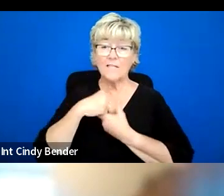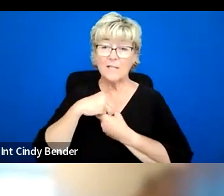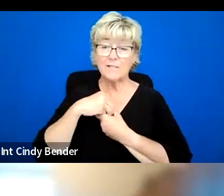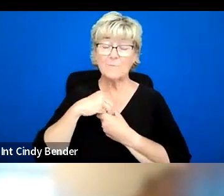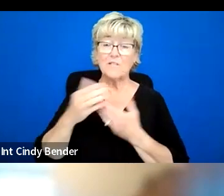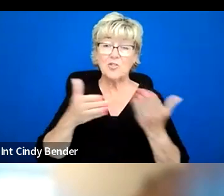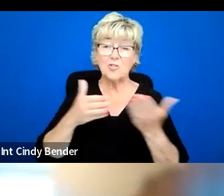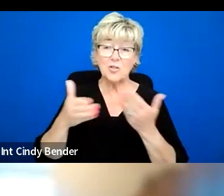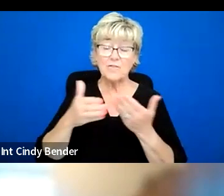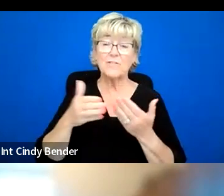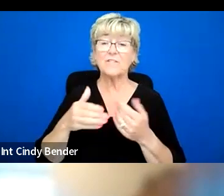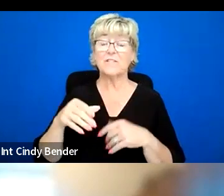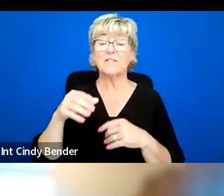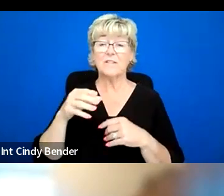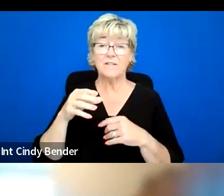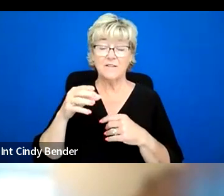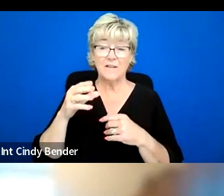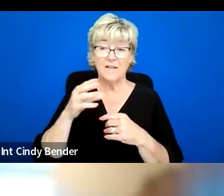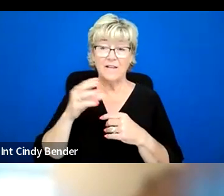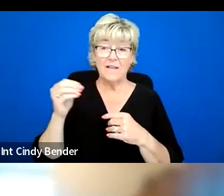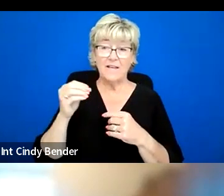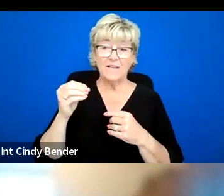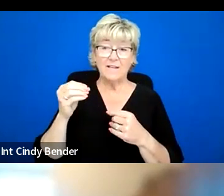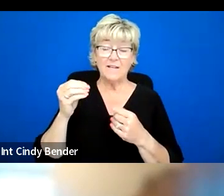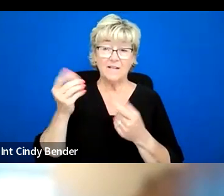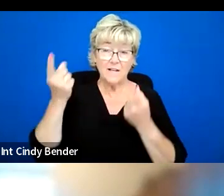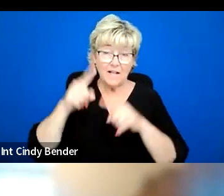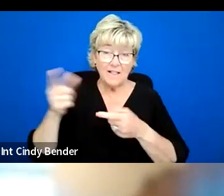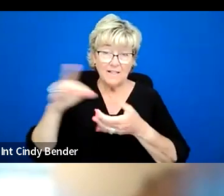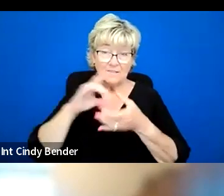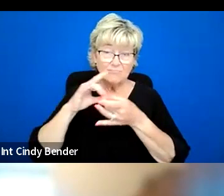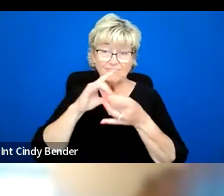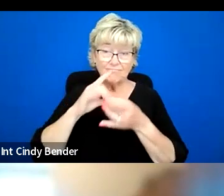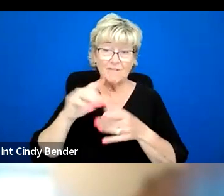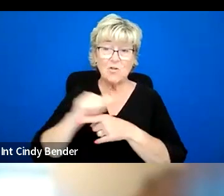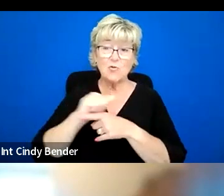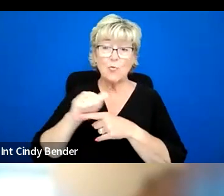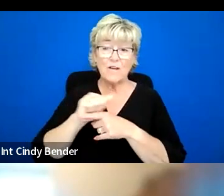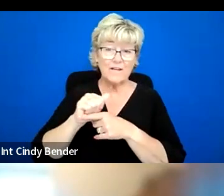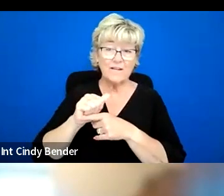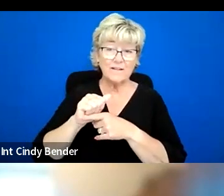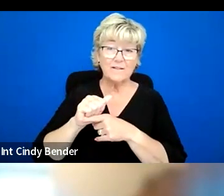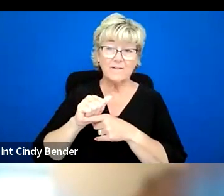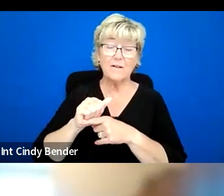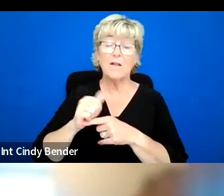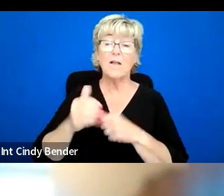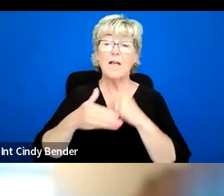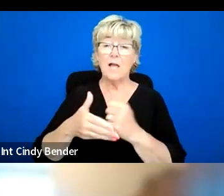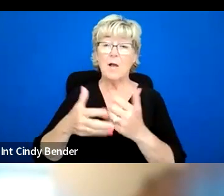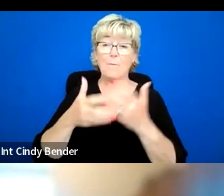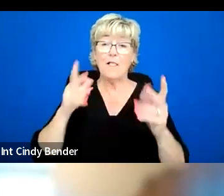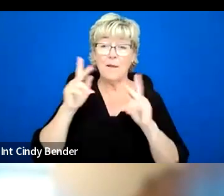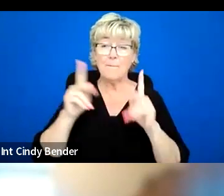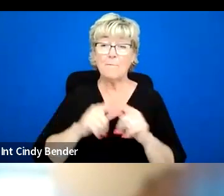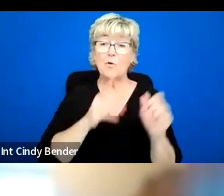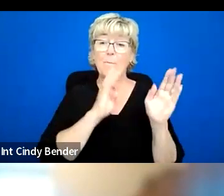and Resources and Training Collaborative. And they develop a lot of great tools to help persons with disabilities